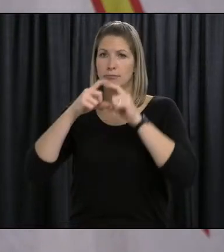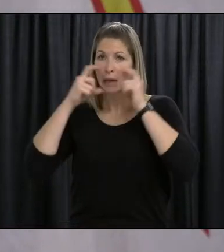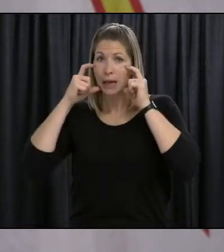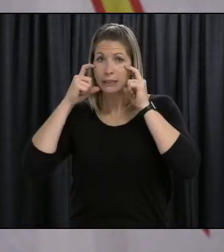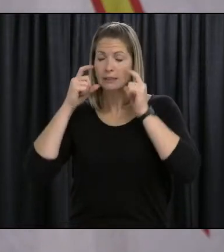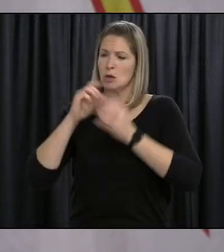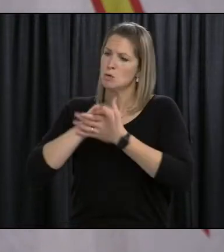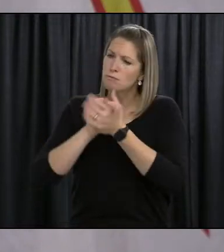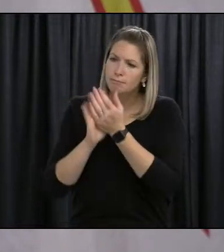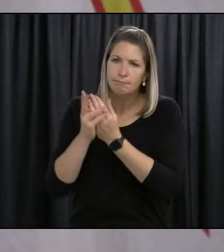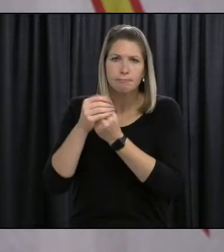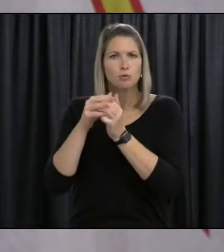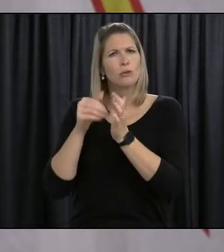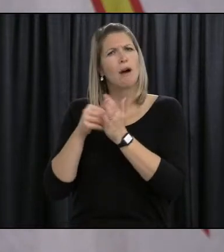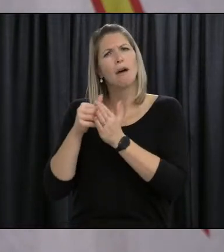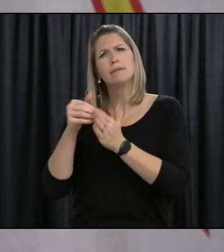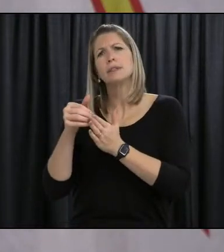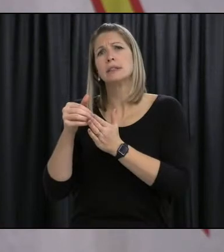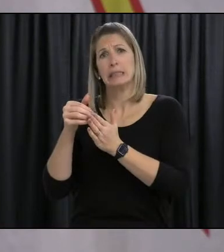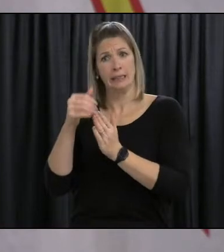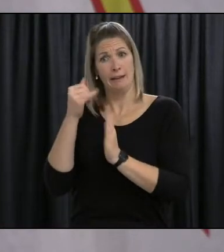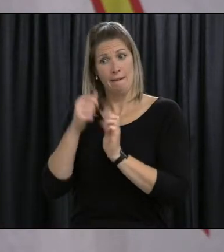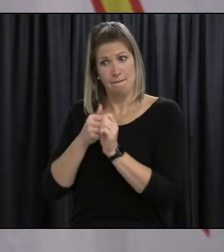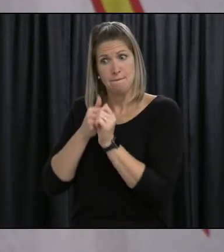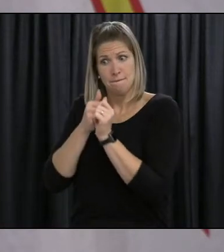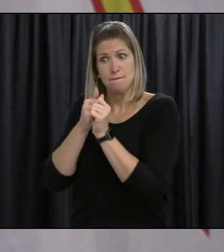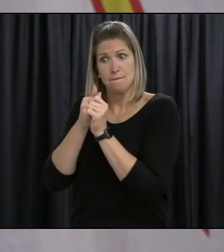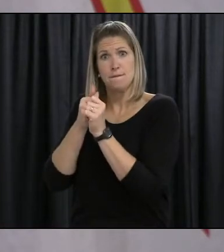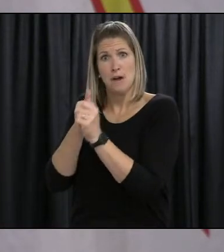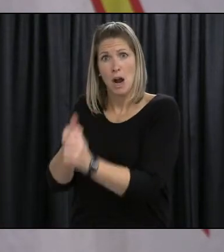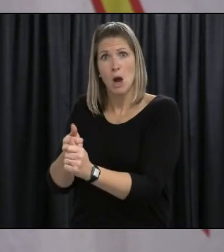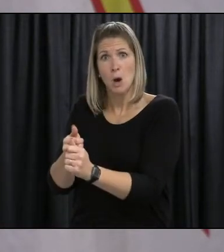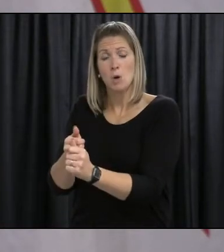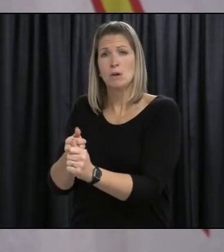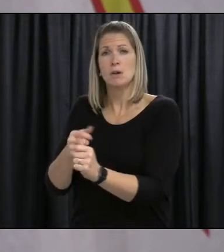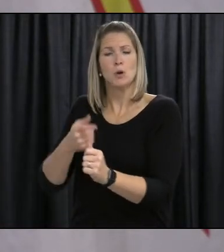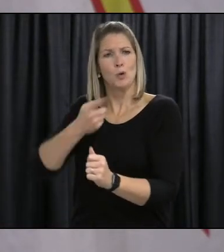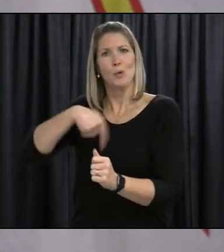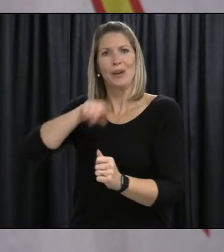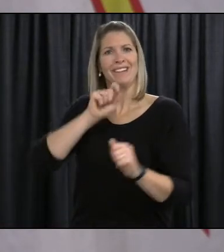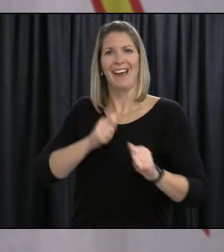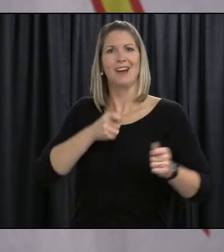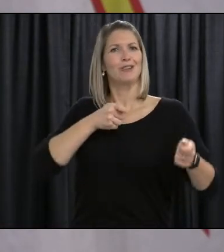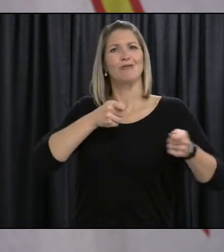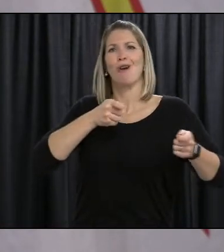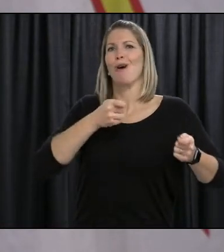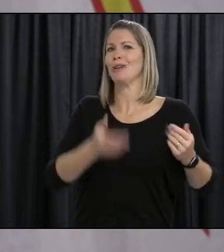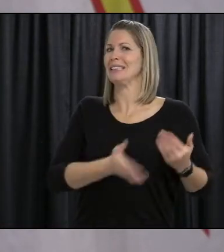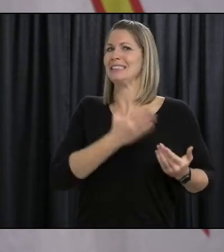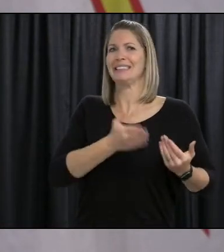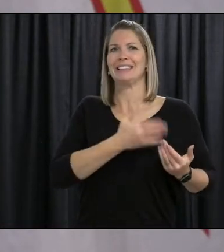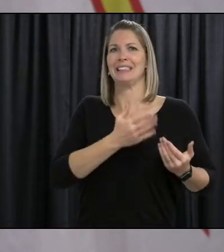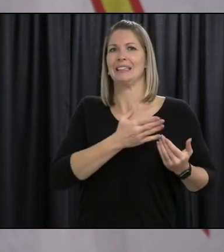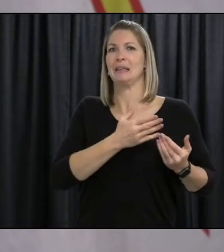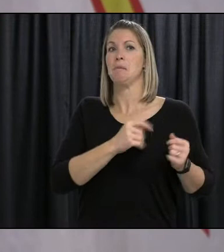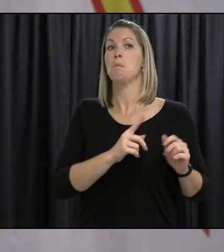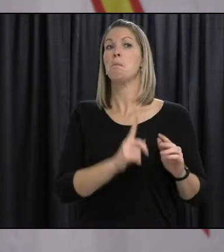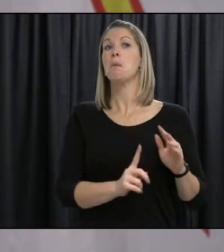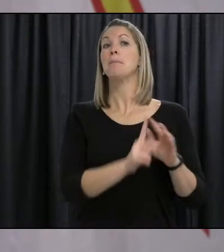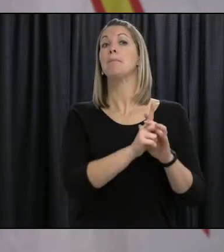well, we do have it within our power to keep the spread of this virus as low as